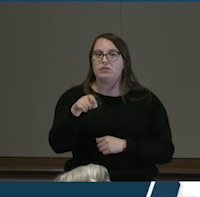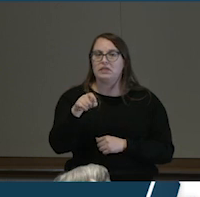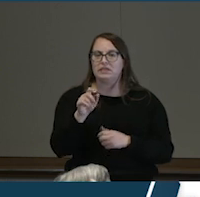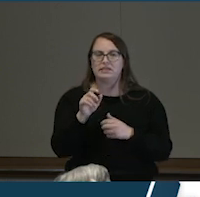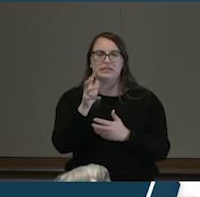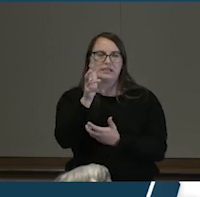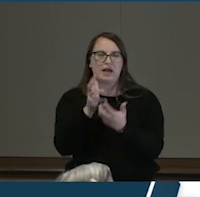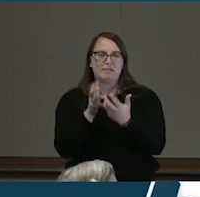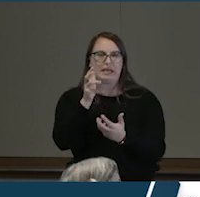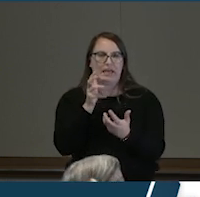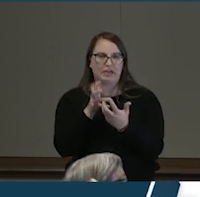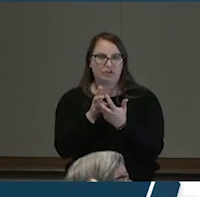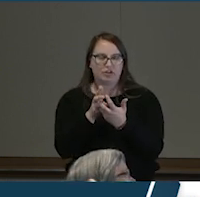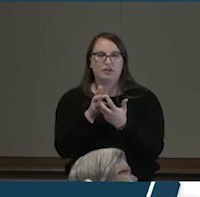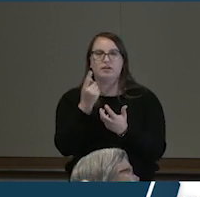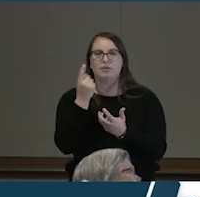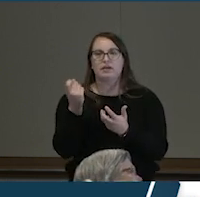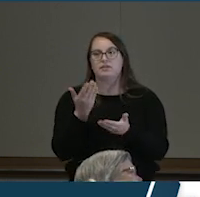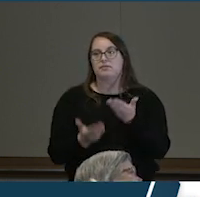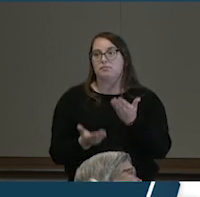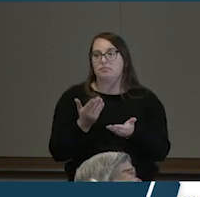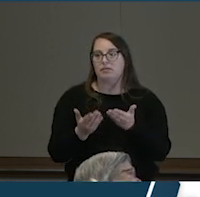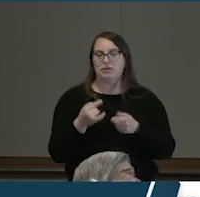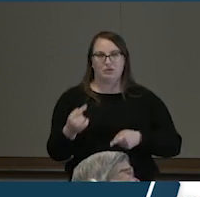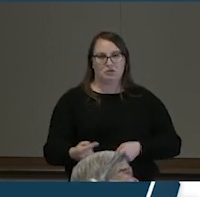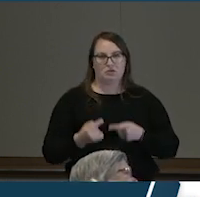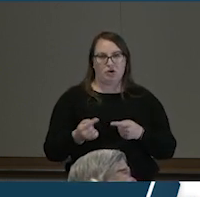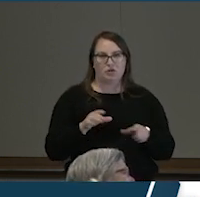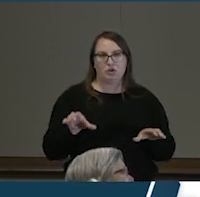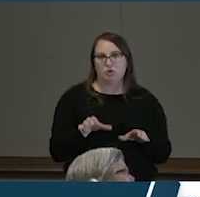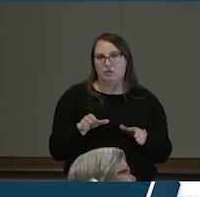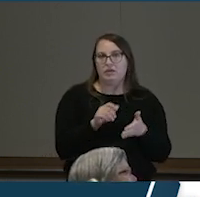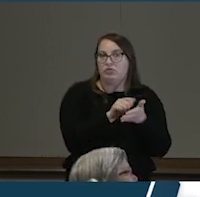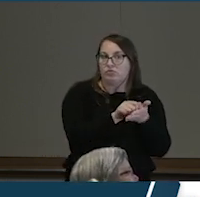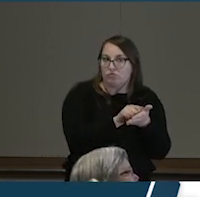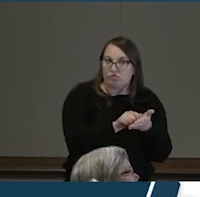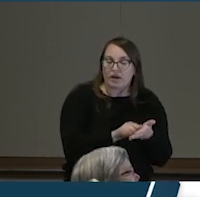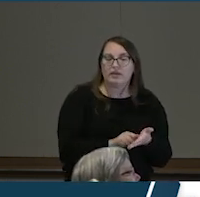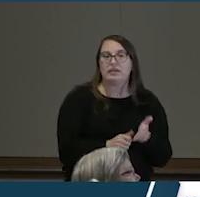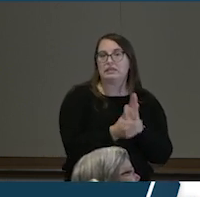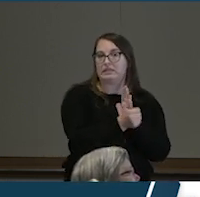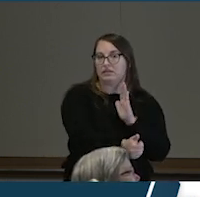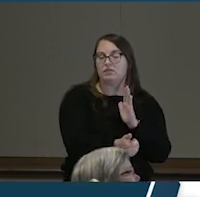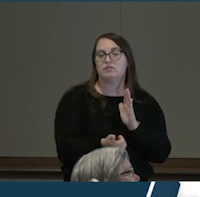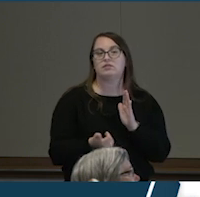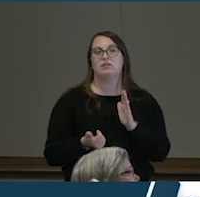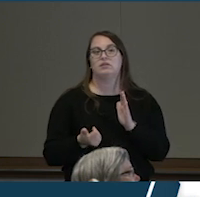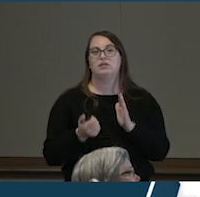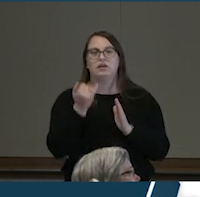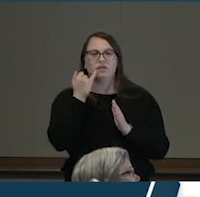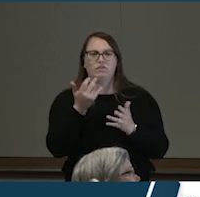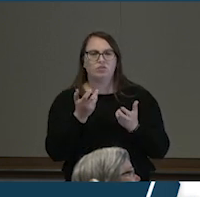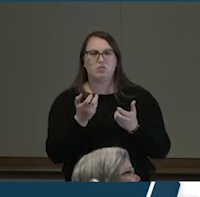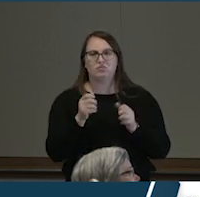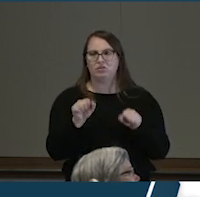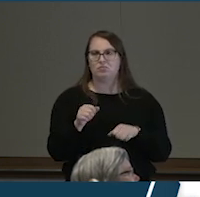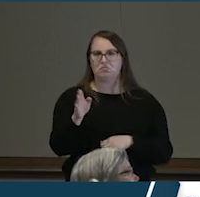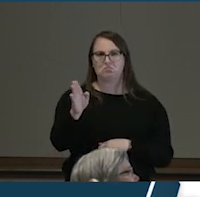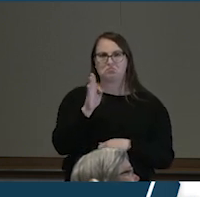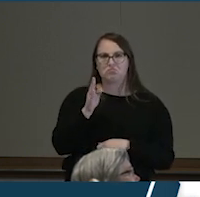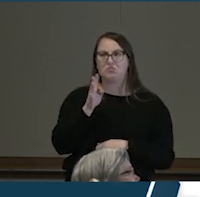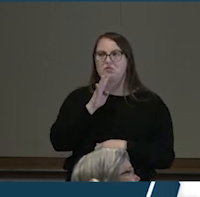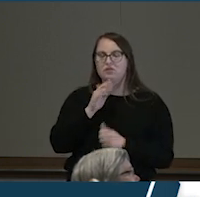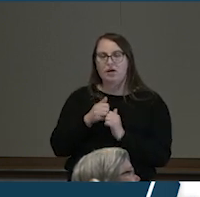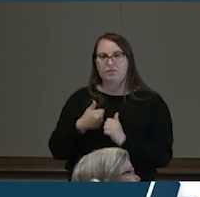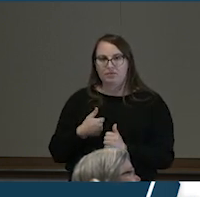you really struggle with being able to do something in writing, and you want to just talk to me, because like one might be, the first session